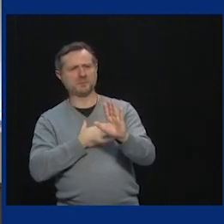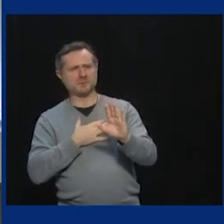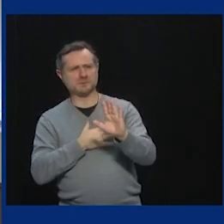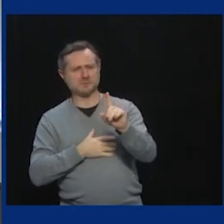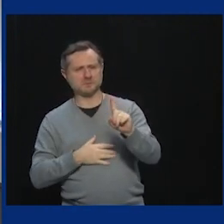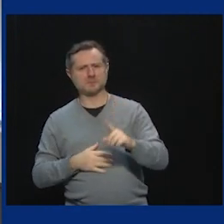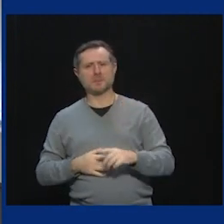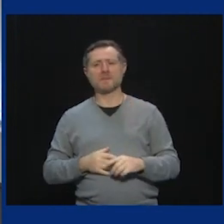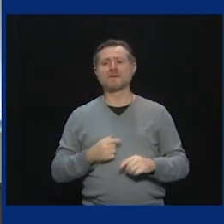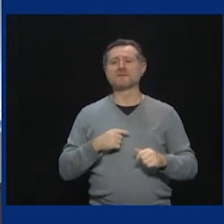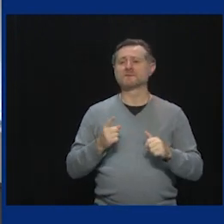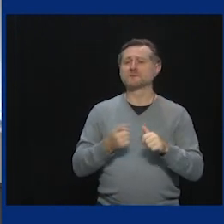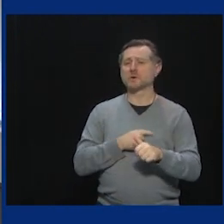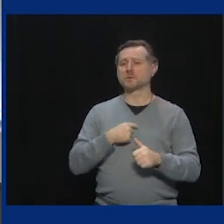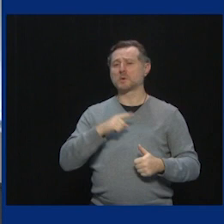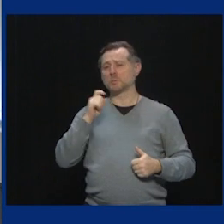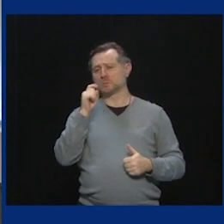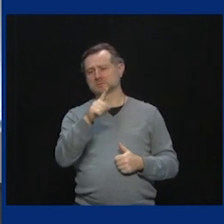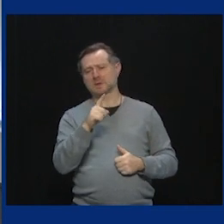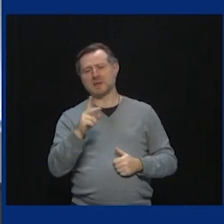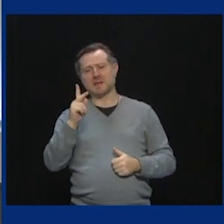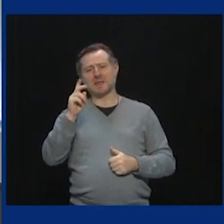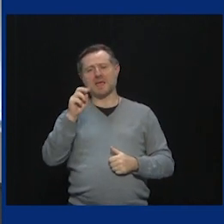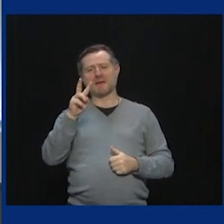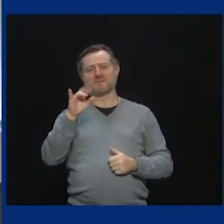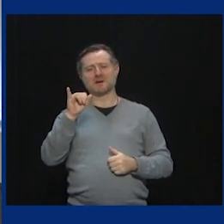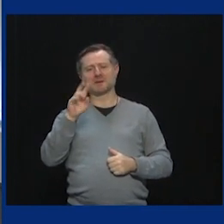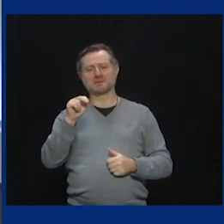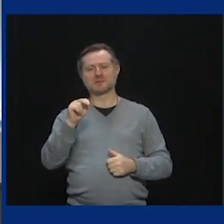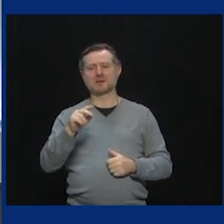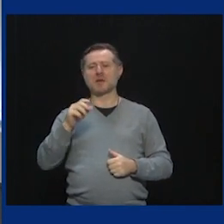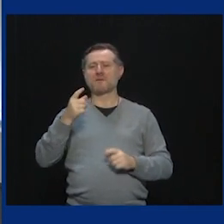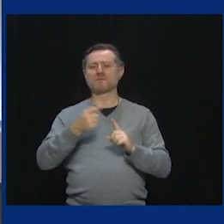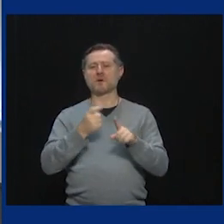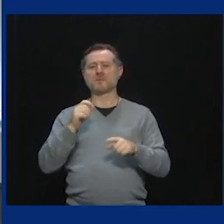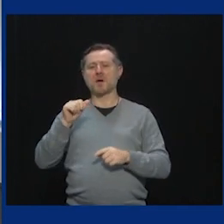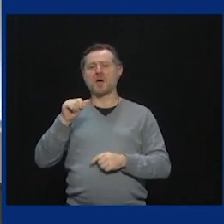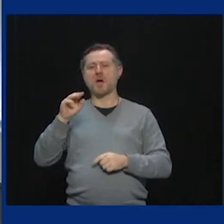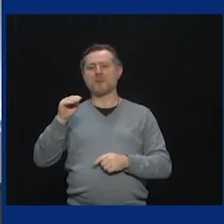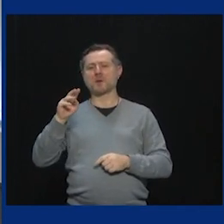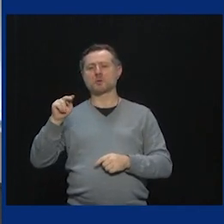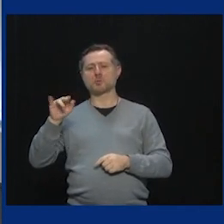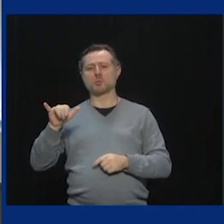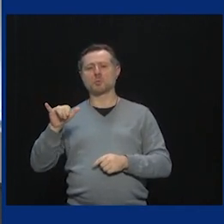Governor, your first question comes from Kevin Dugan from AM New York Metro. Kevin, your mic is open.